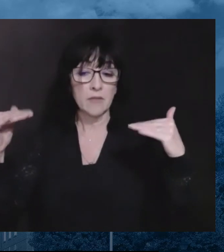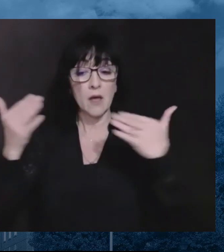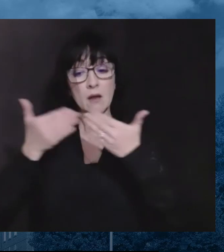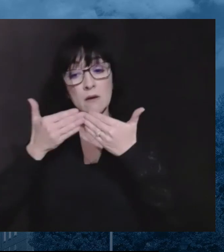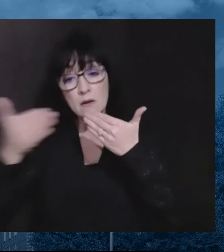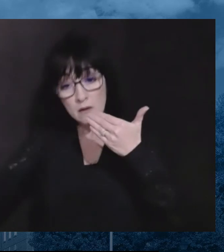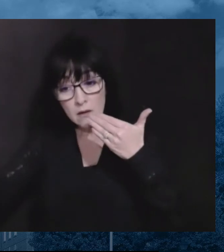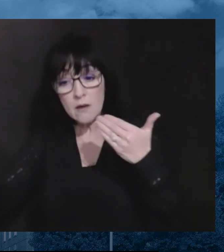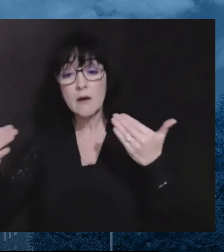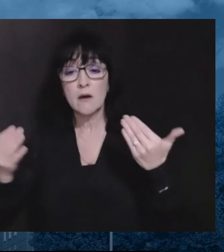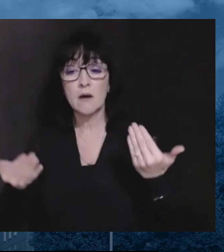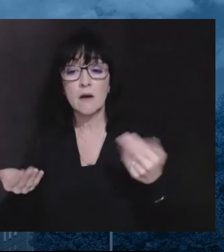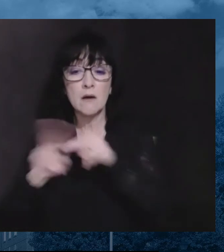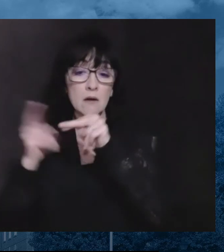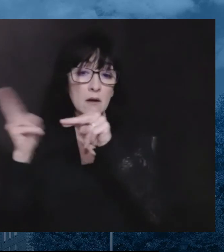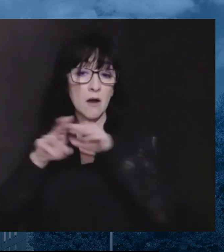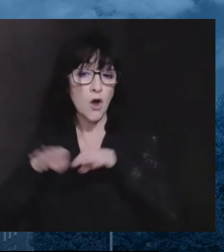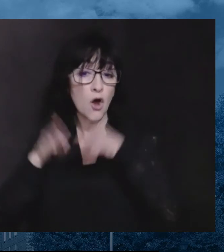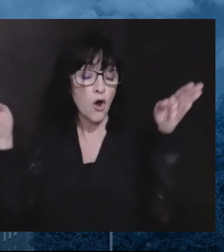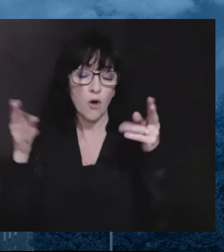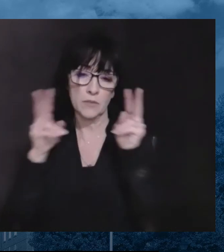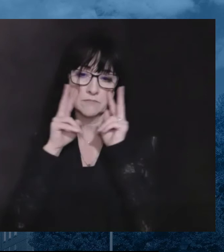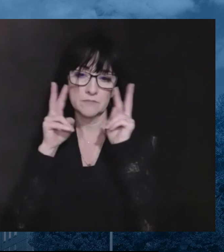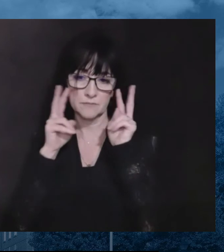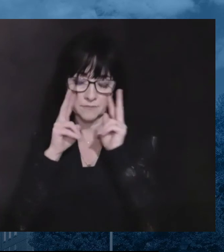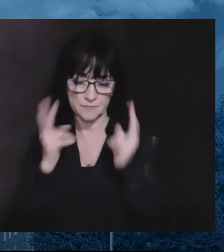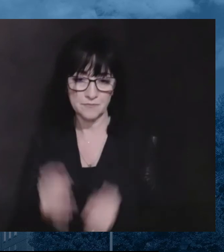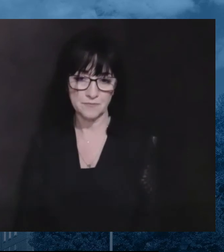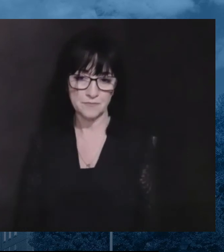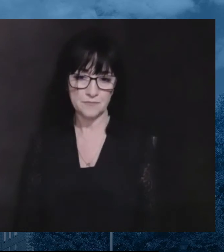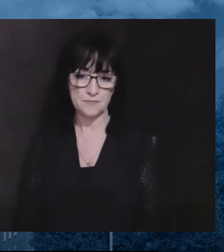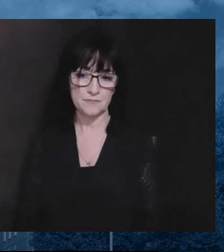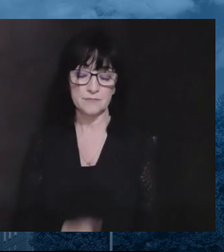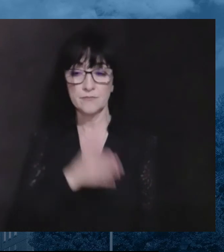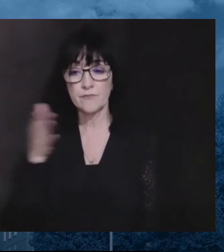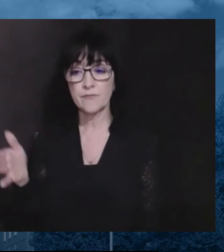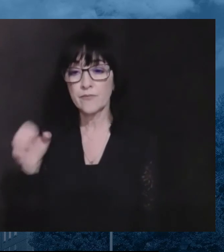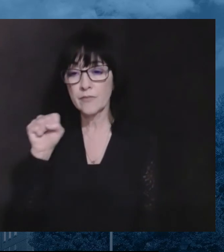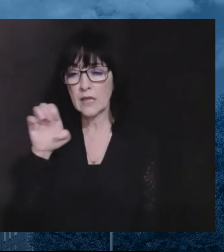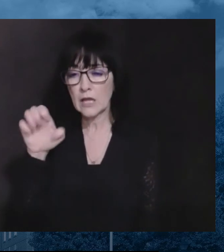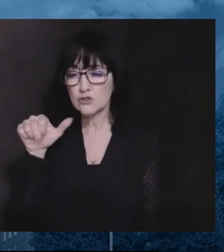week. And next we have Sean Green from WDEL.